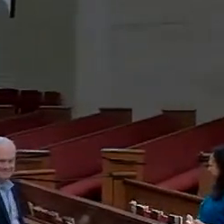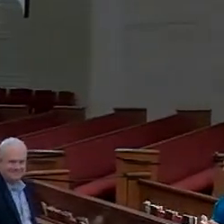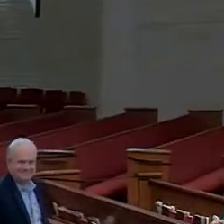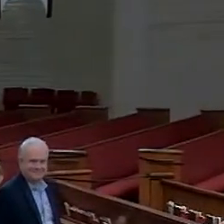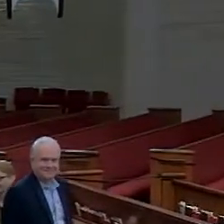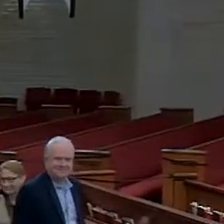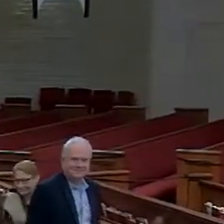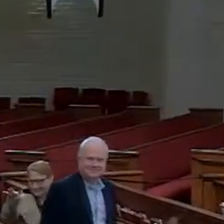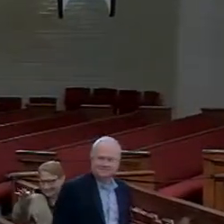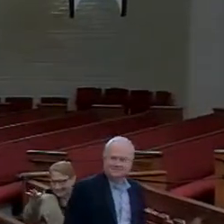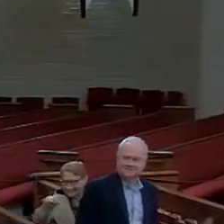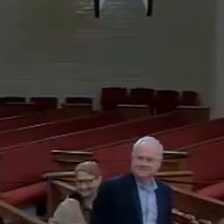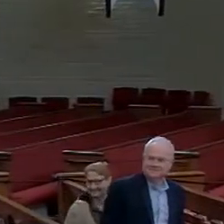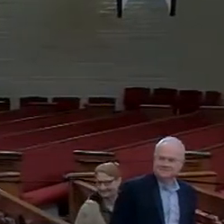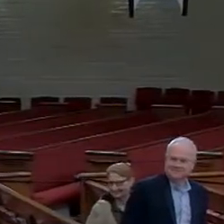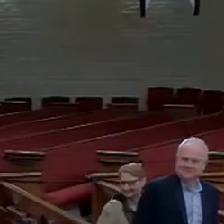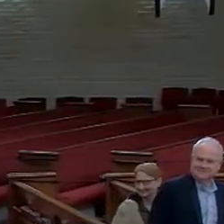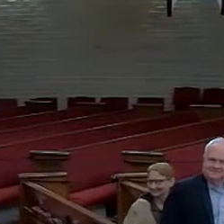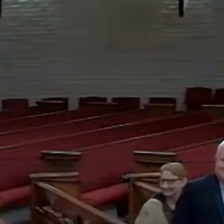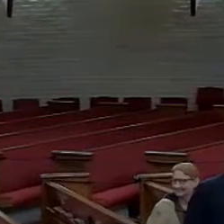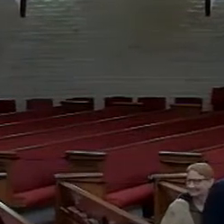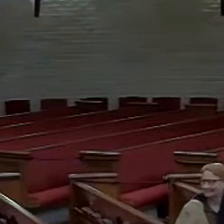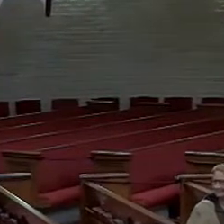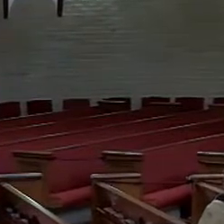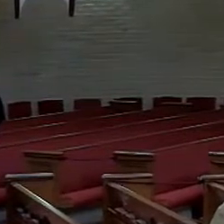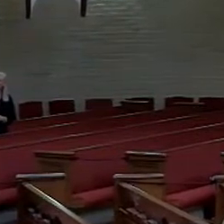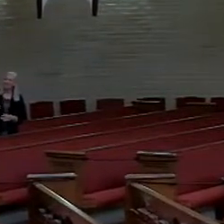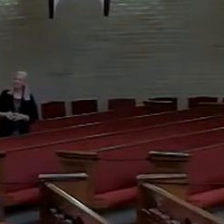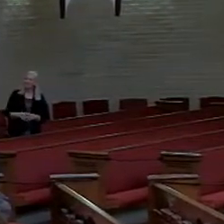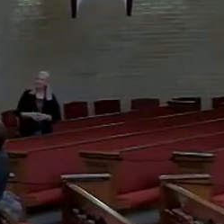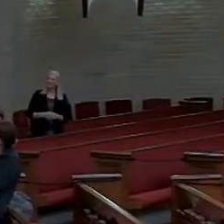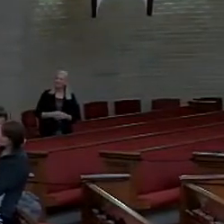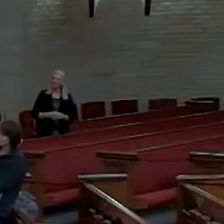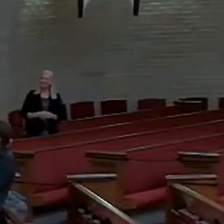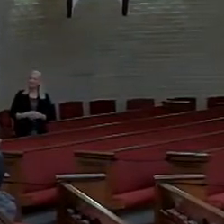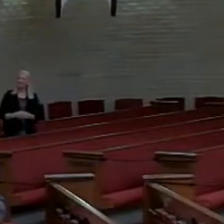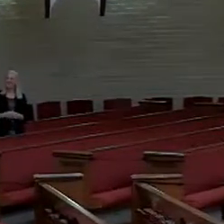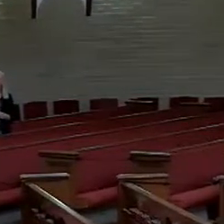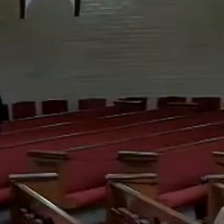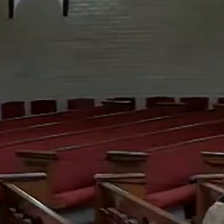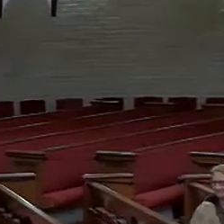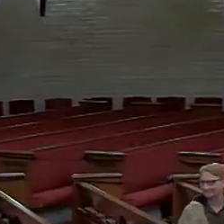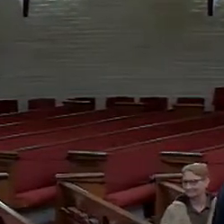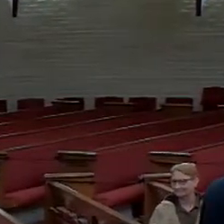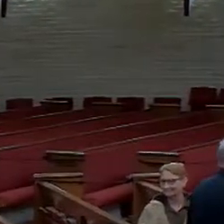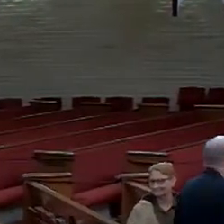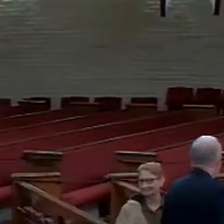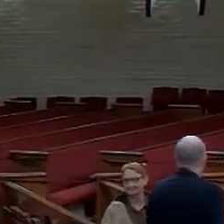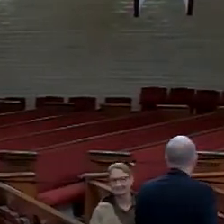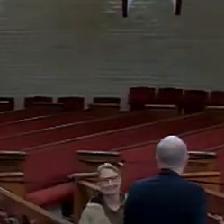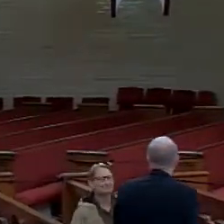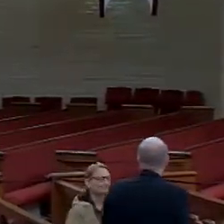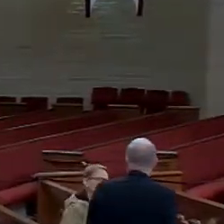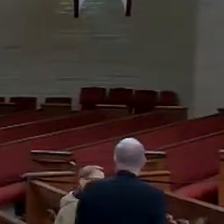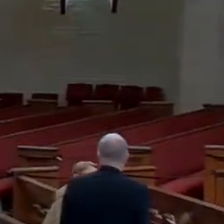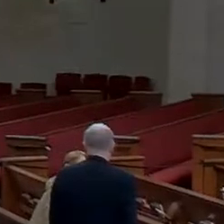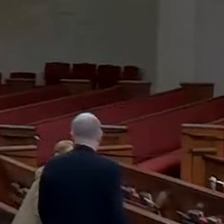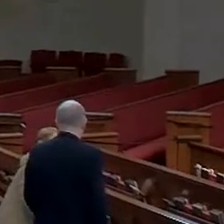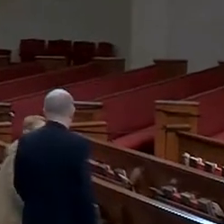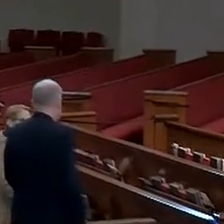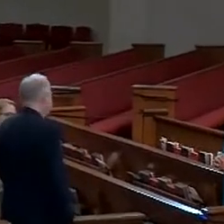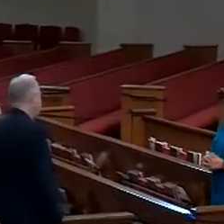so we want to say we're so happy that you are here on today. What a blessing it is. Good to see you, Gene and Hannah and